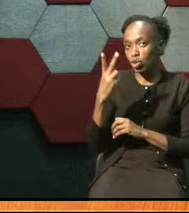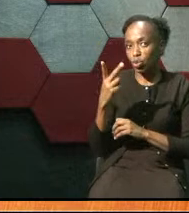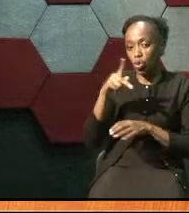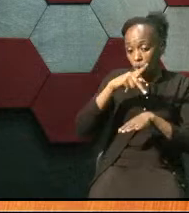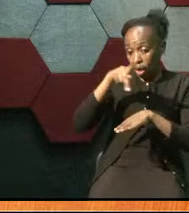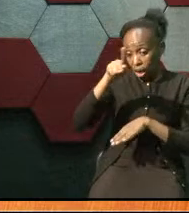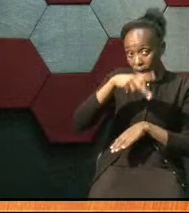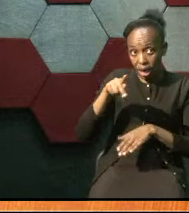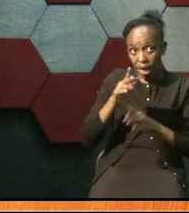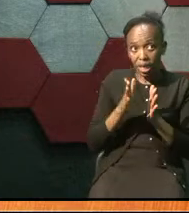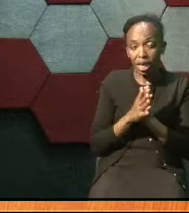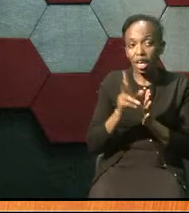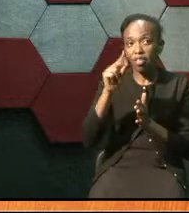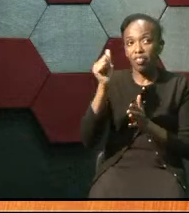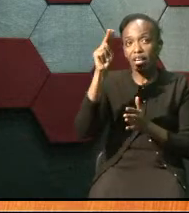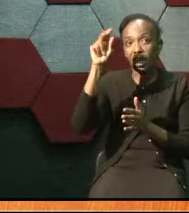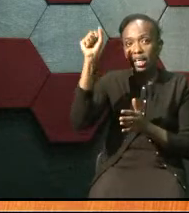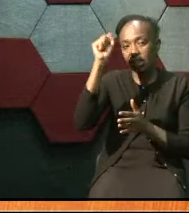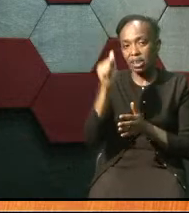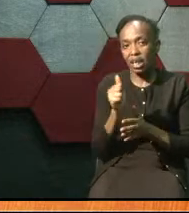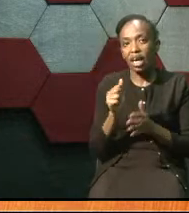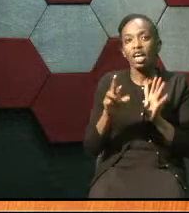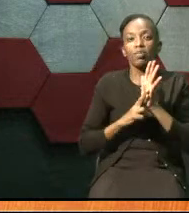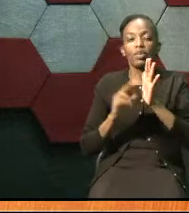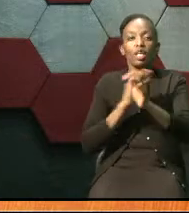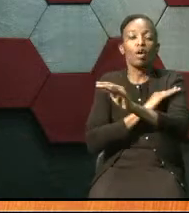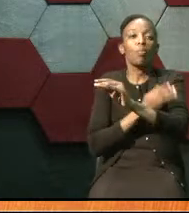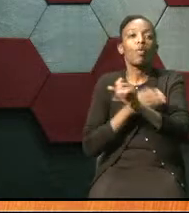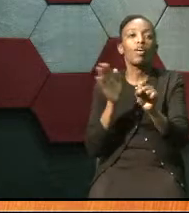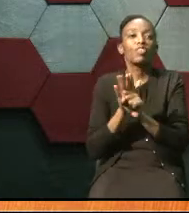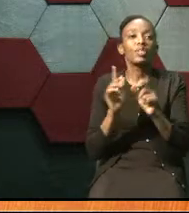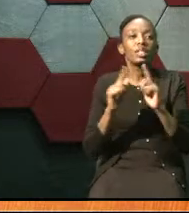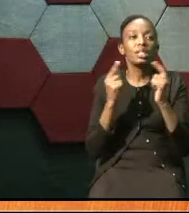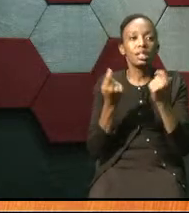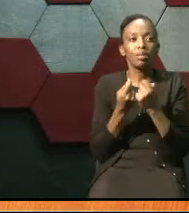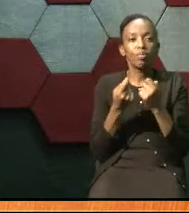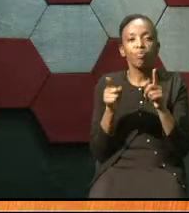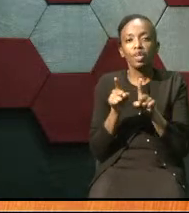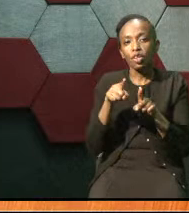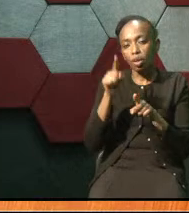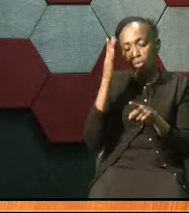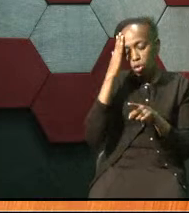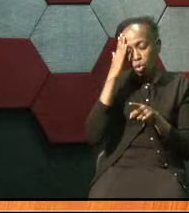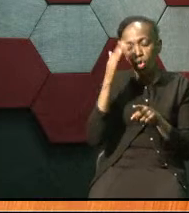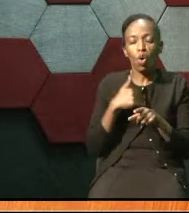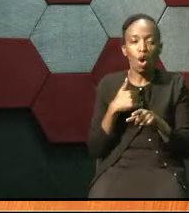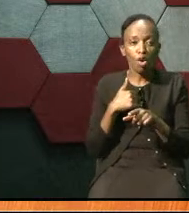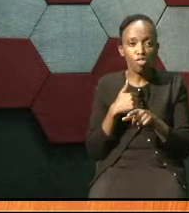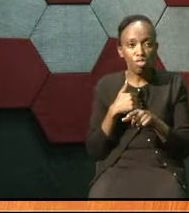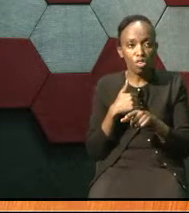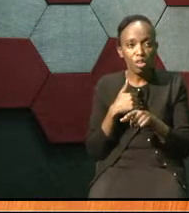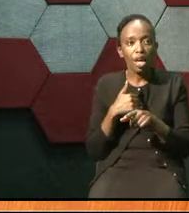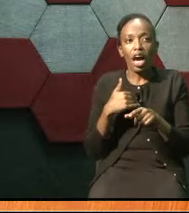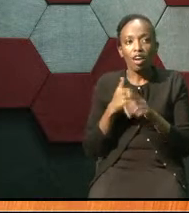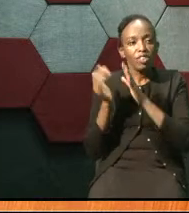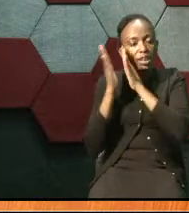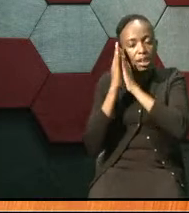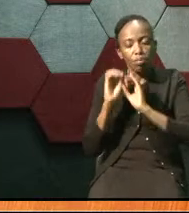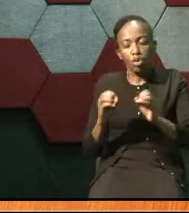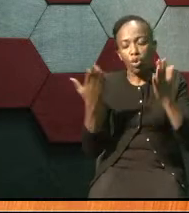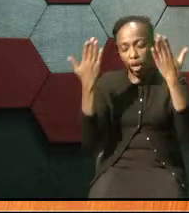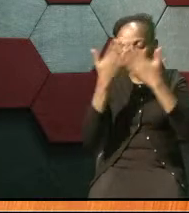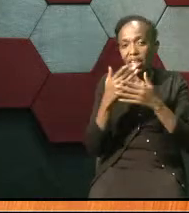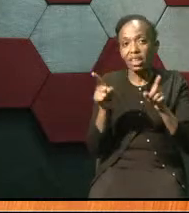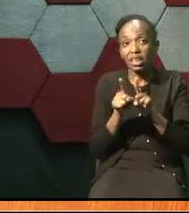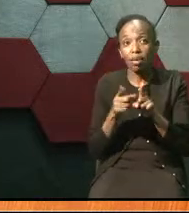Karagania and Vanessa, representing a very powerful team. You have gone through sleepless nights, you have